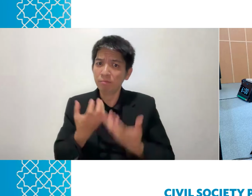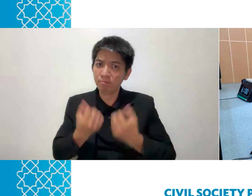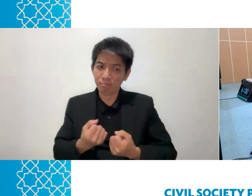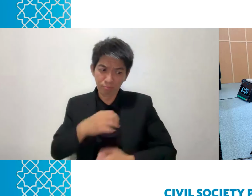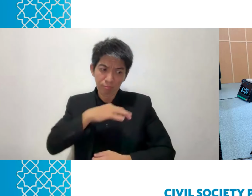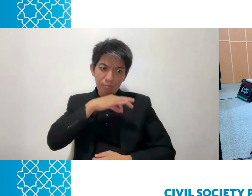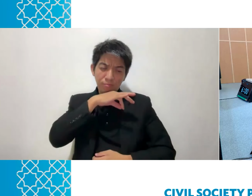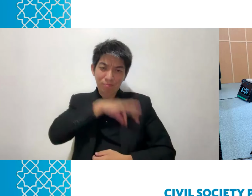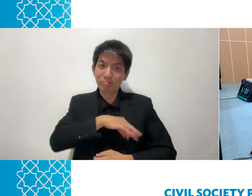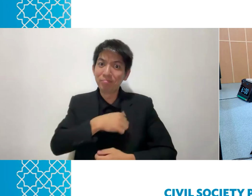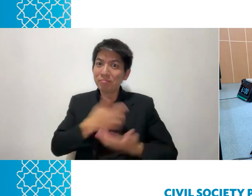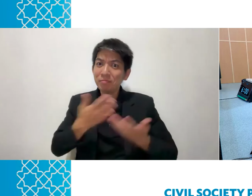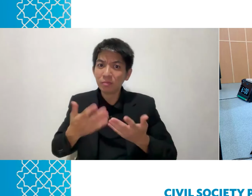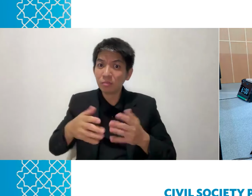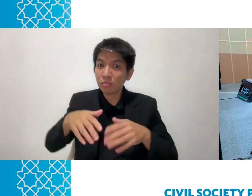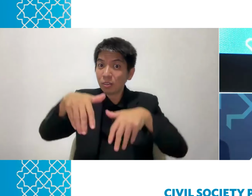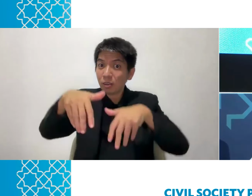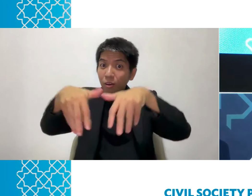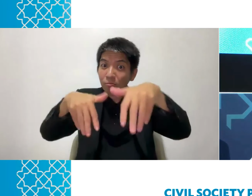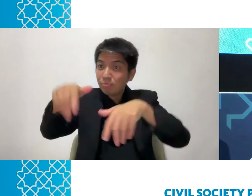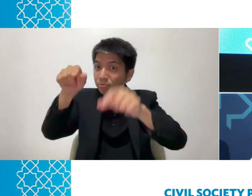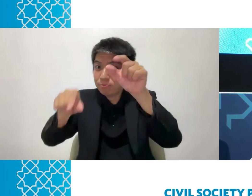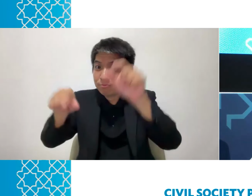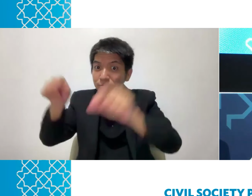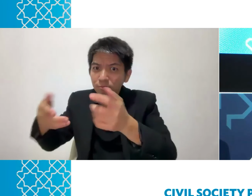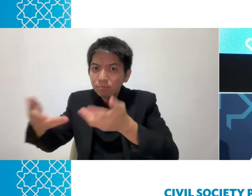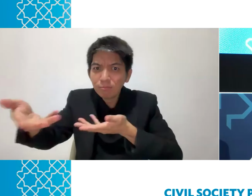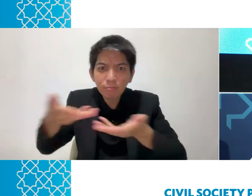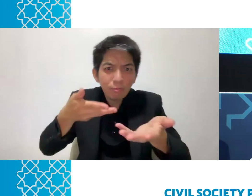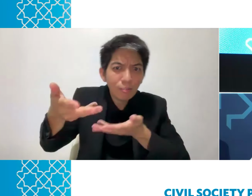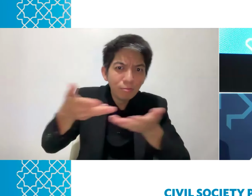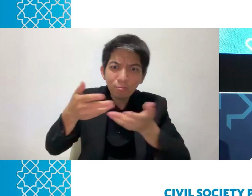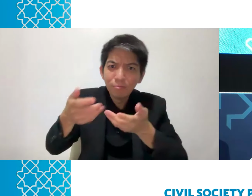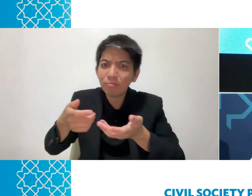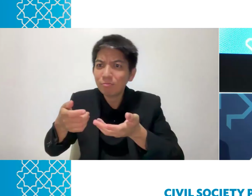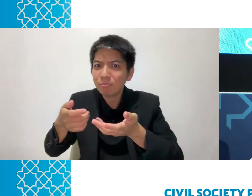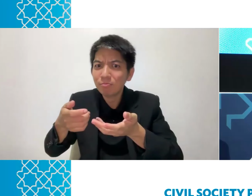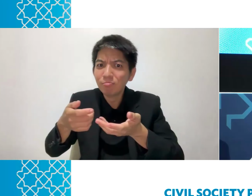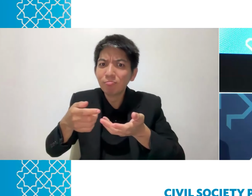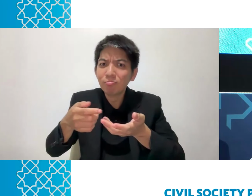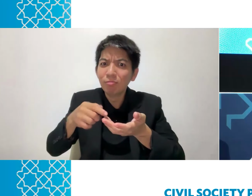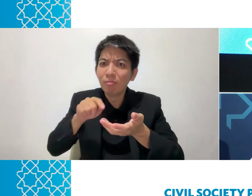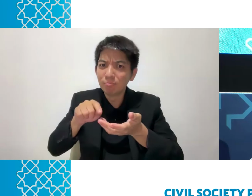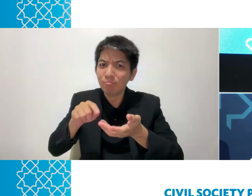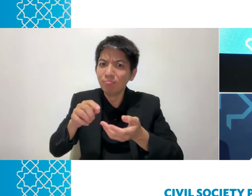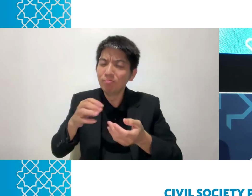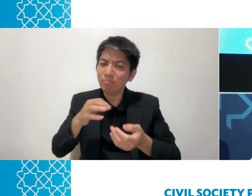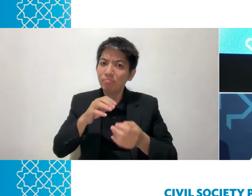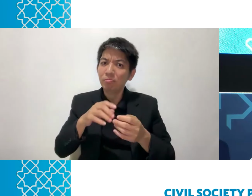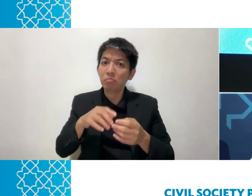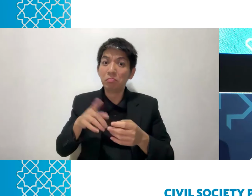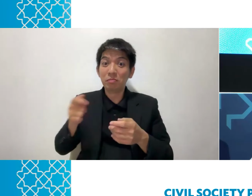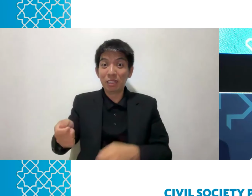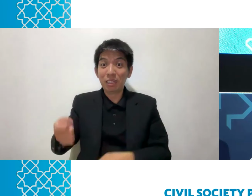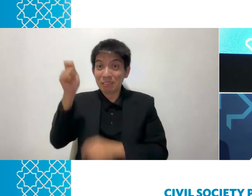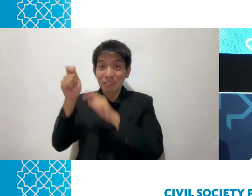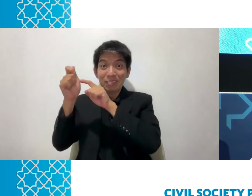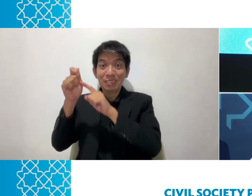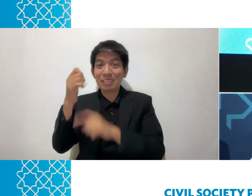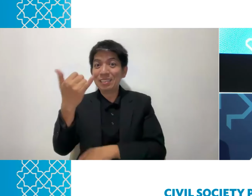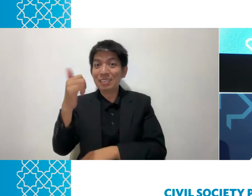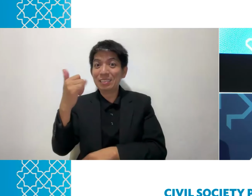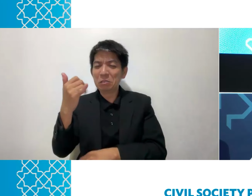yellow card. I believe that the yellow card might be because of the economic returns that they are thinking. But here, as CSOs, we